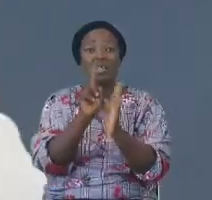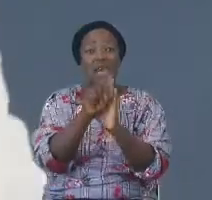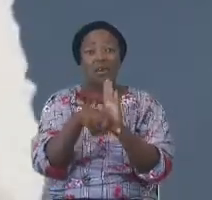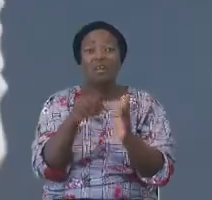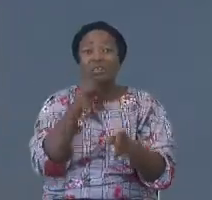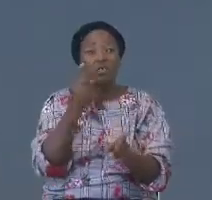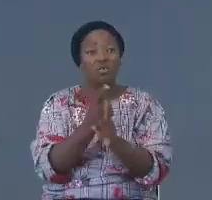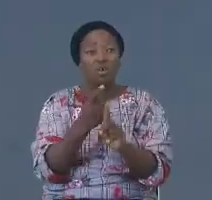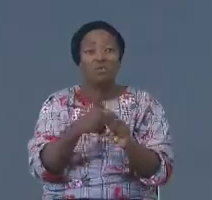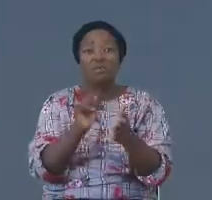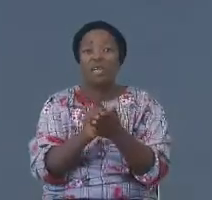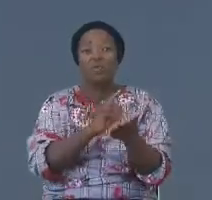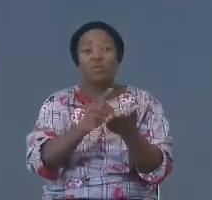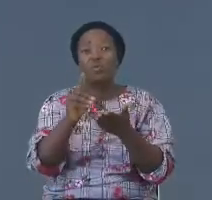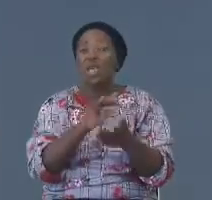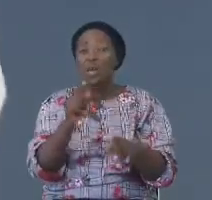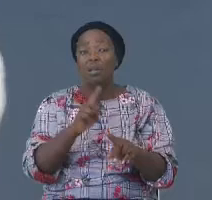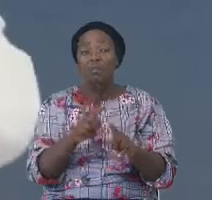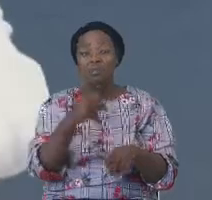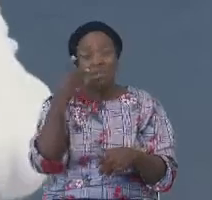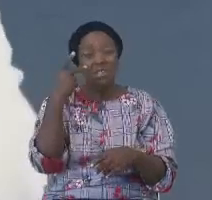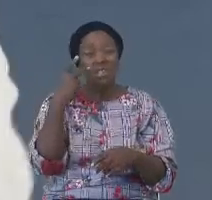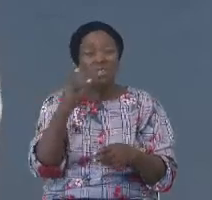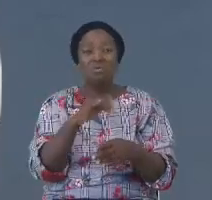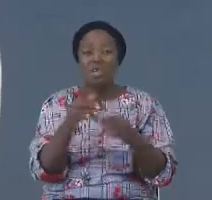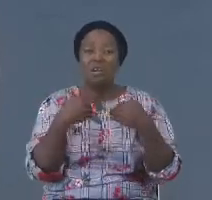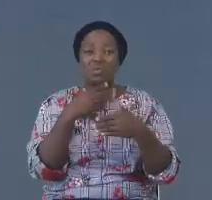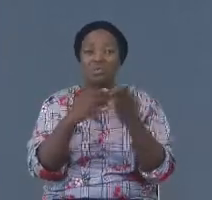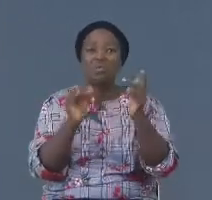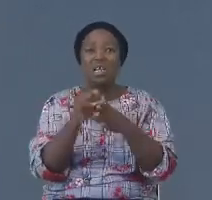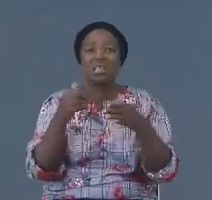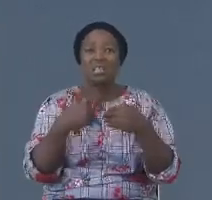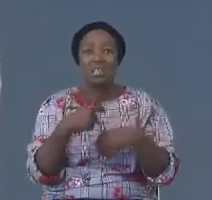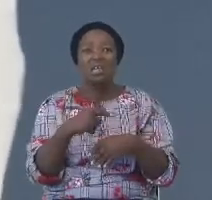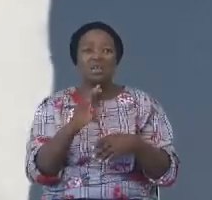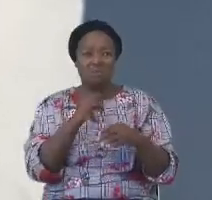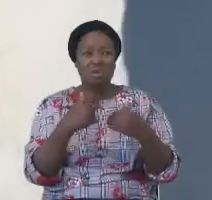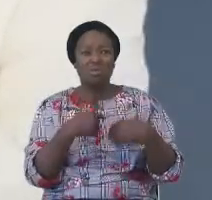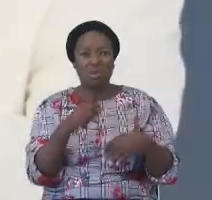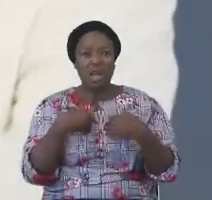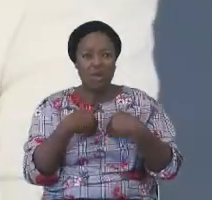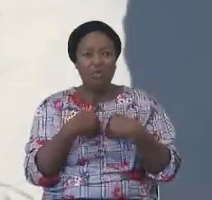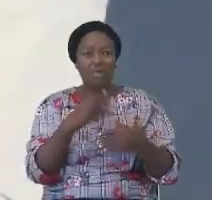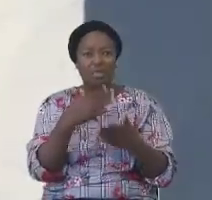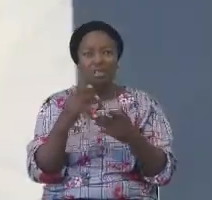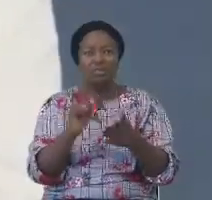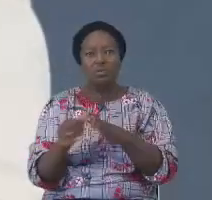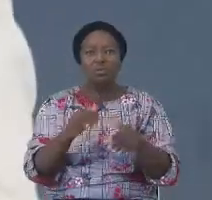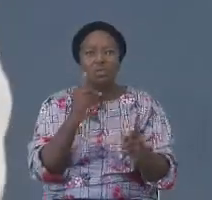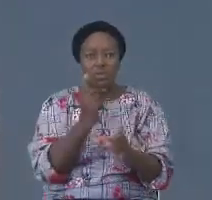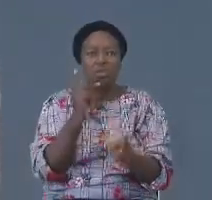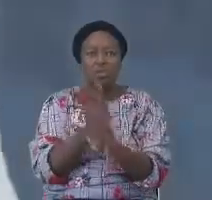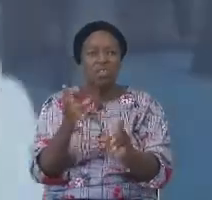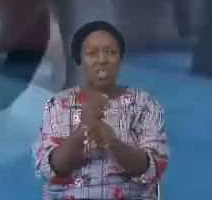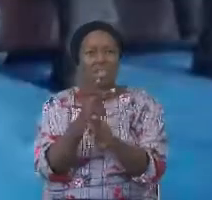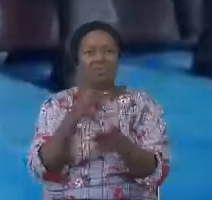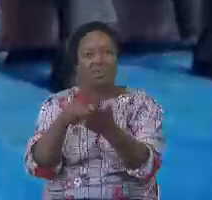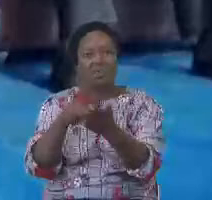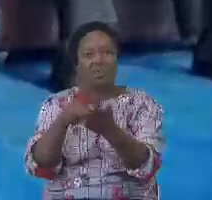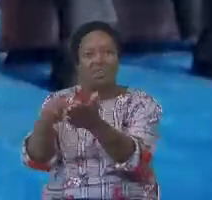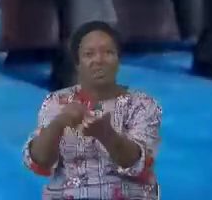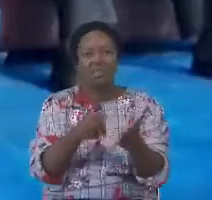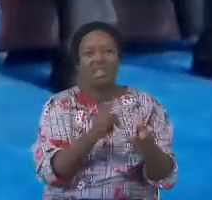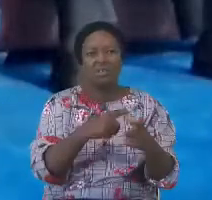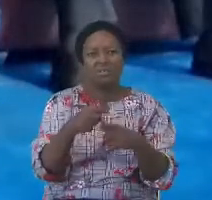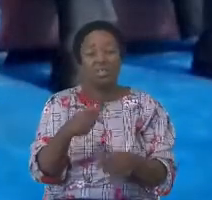that day from that hour not just from that week you know some people they have responsibility take care of her take